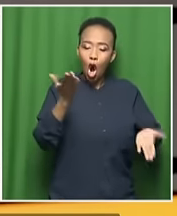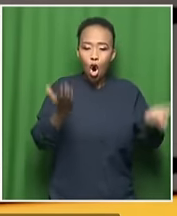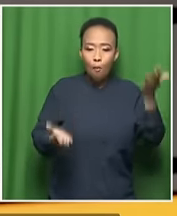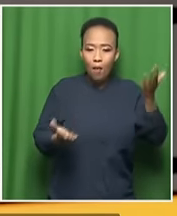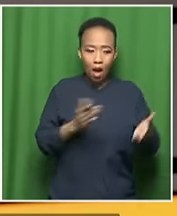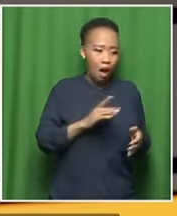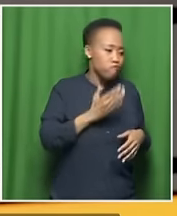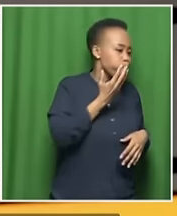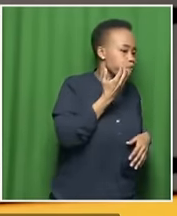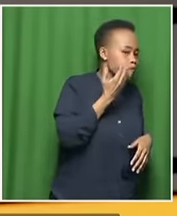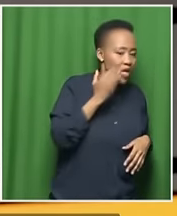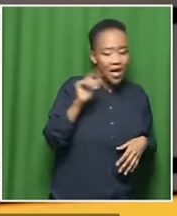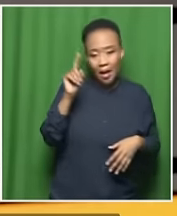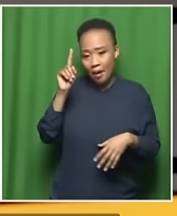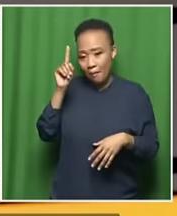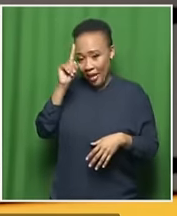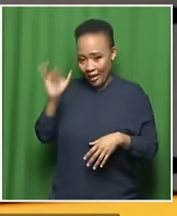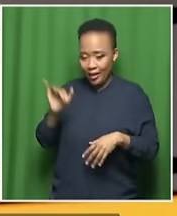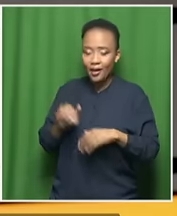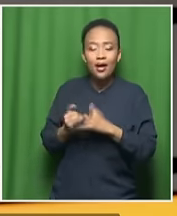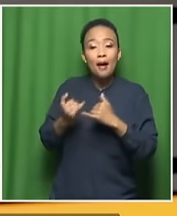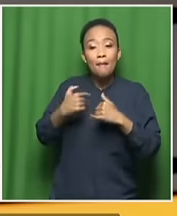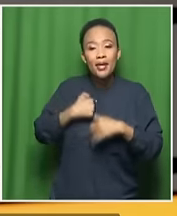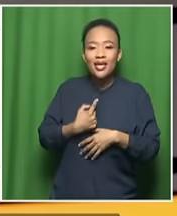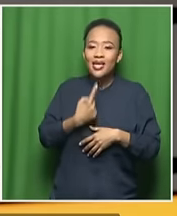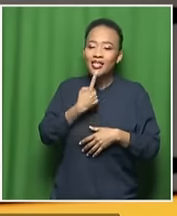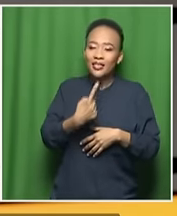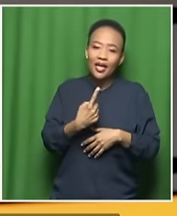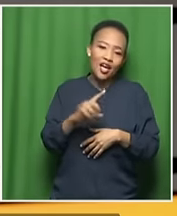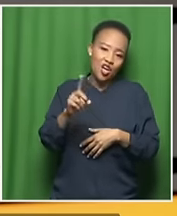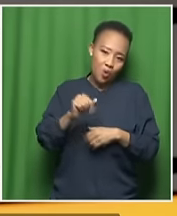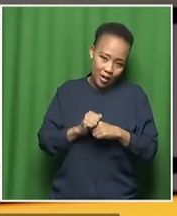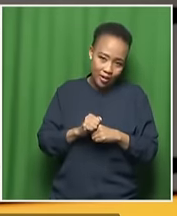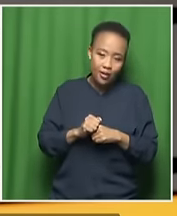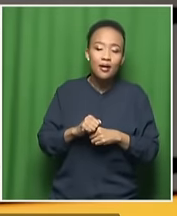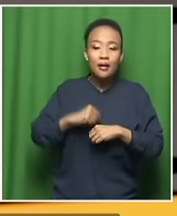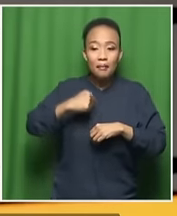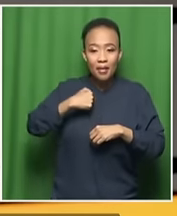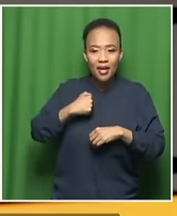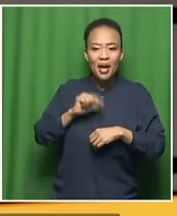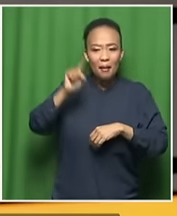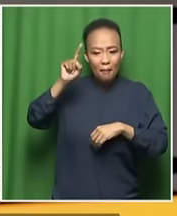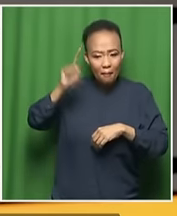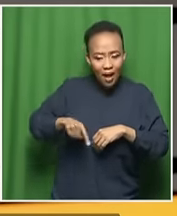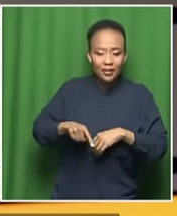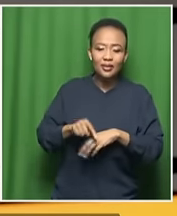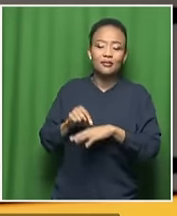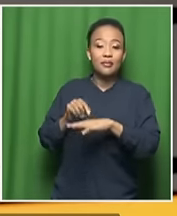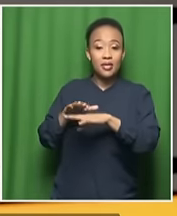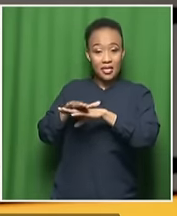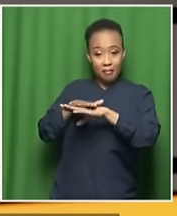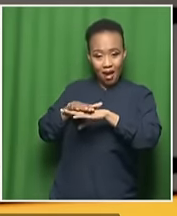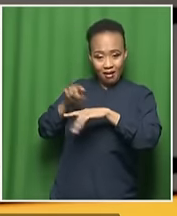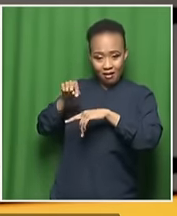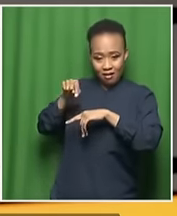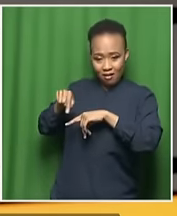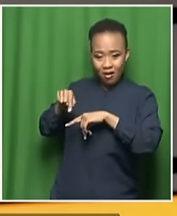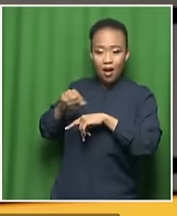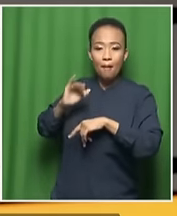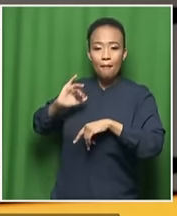say that it must be based on merit. I spoke to many black people, also